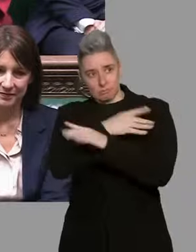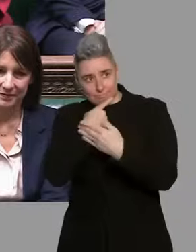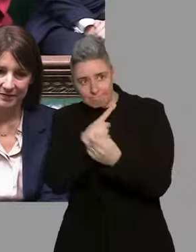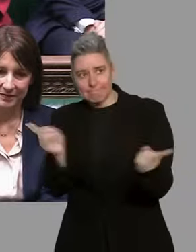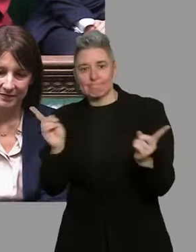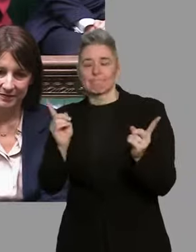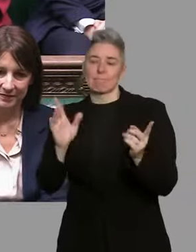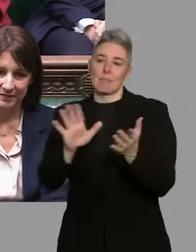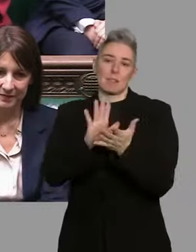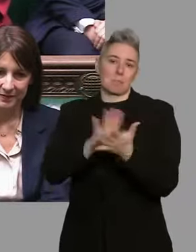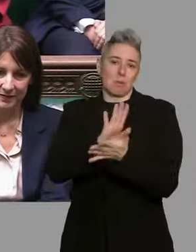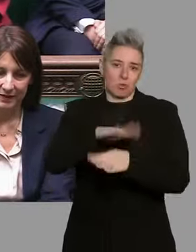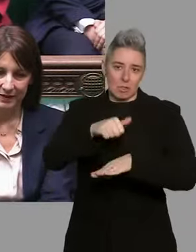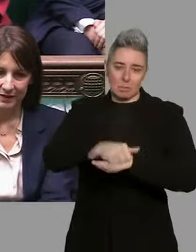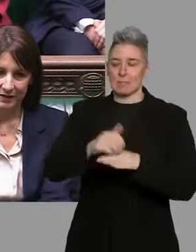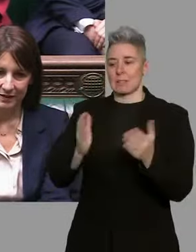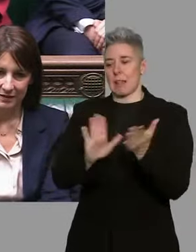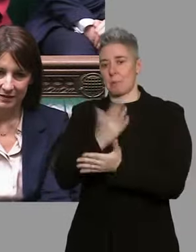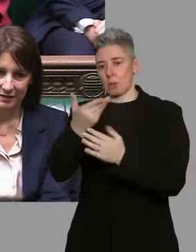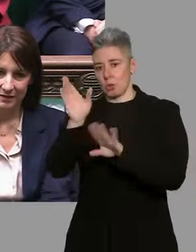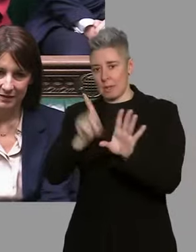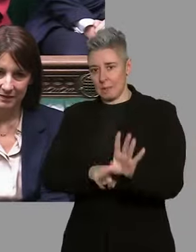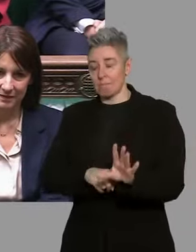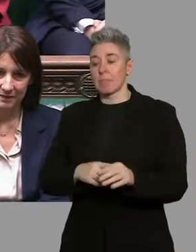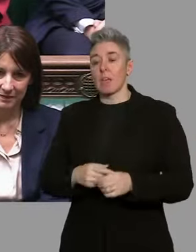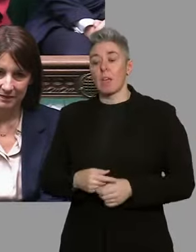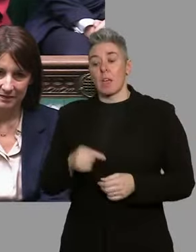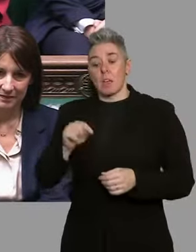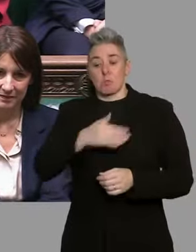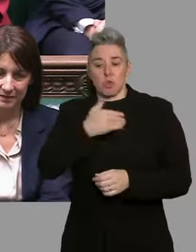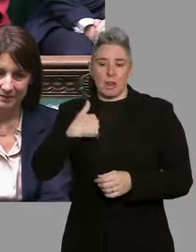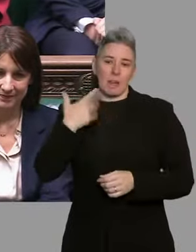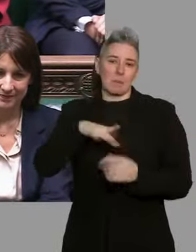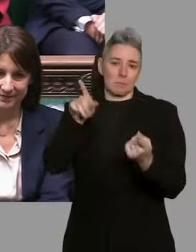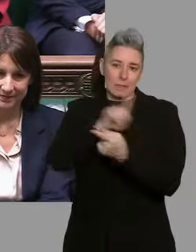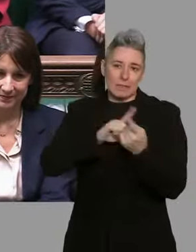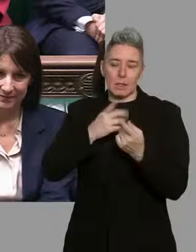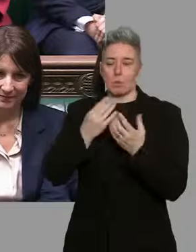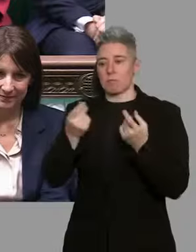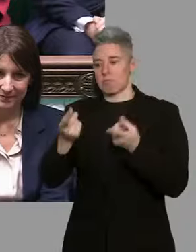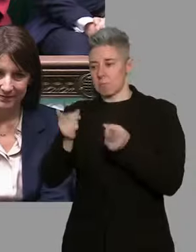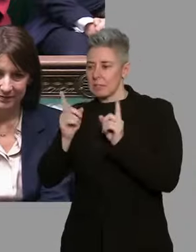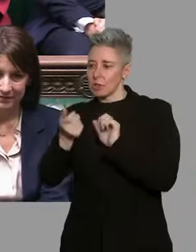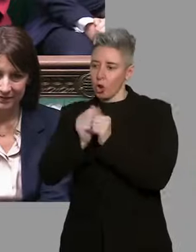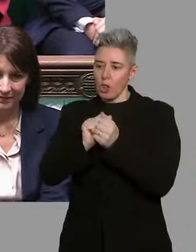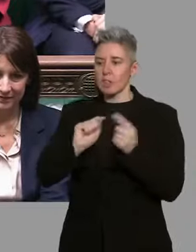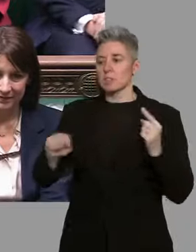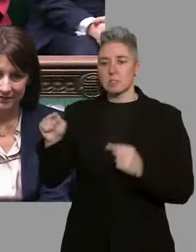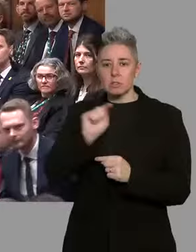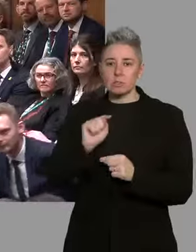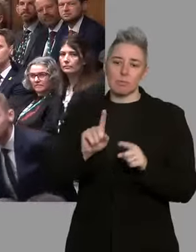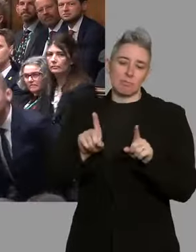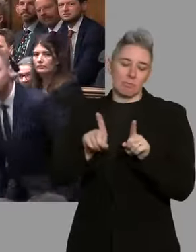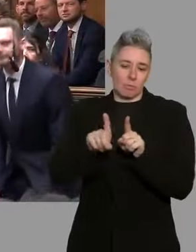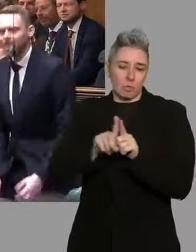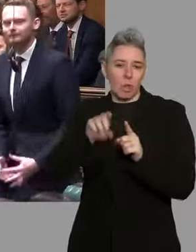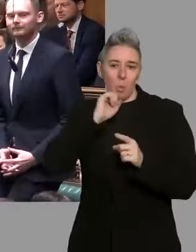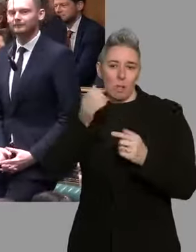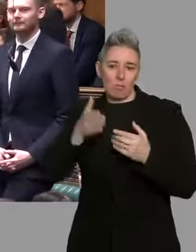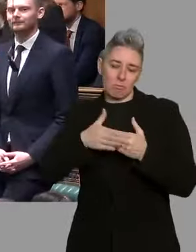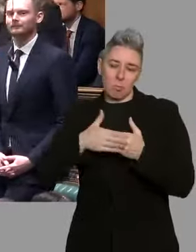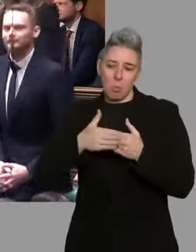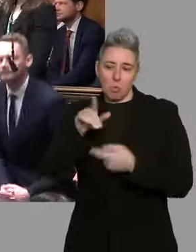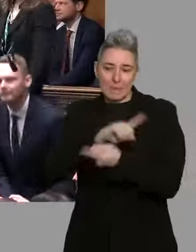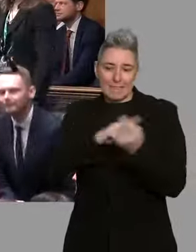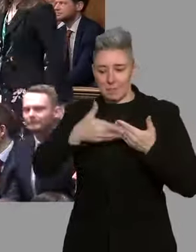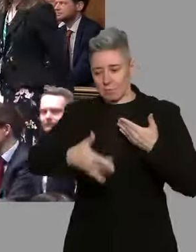meetings with ministerial colleagues and others. In addition to my duties in this House, I shall have further such meetings later today. Chris Hinchcliffe.